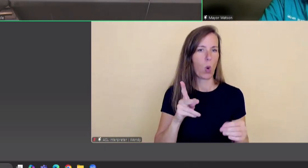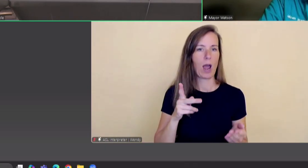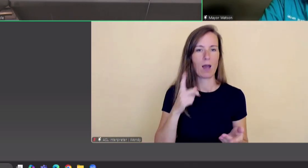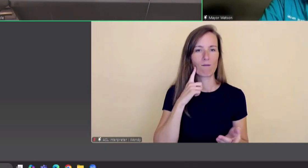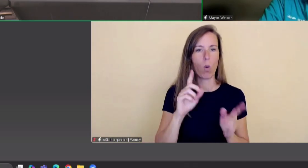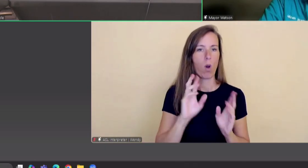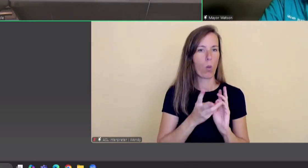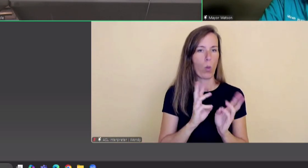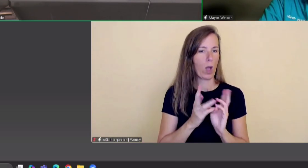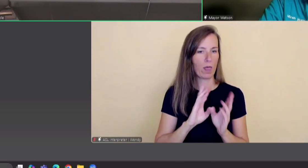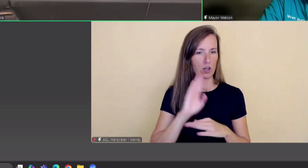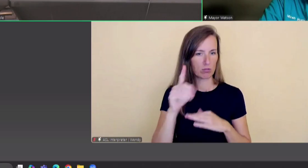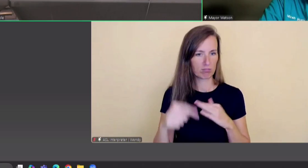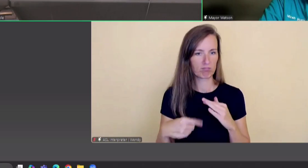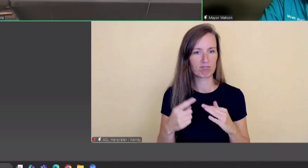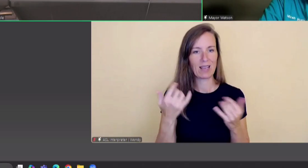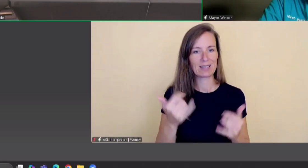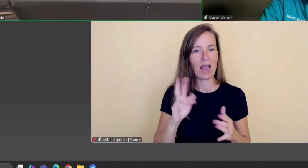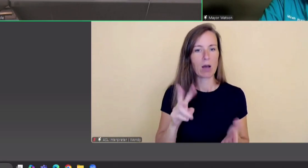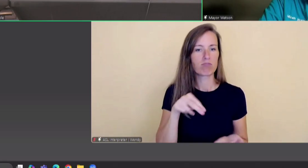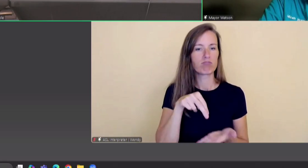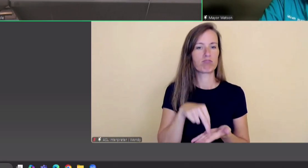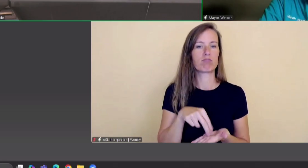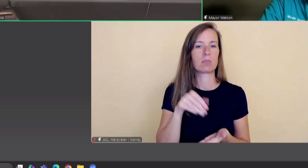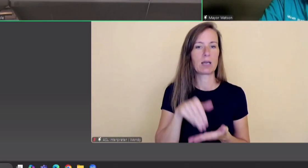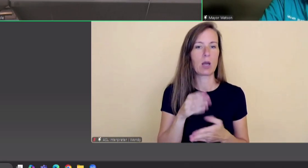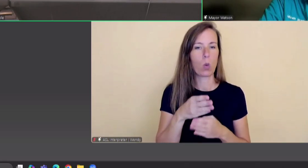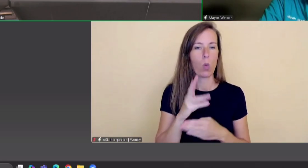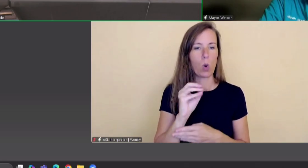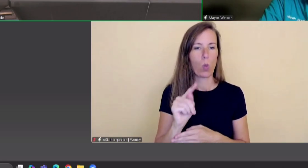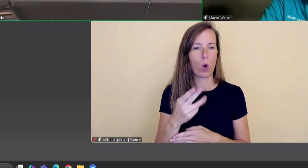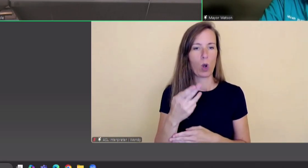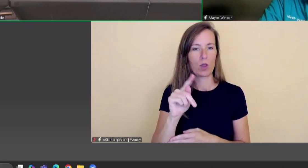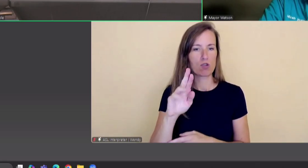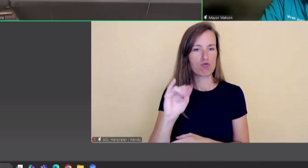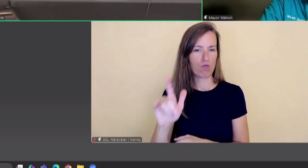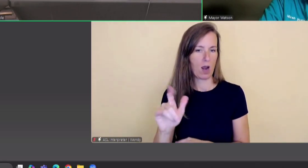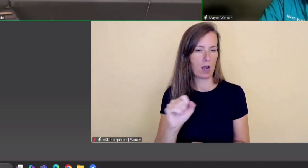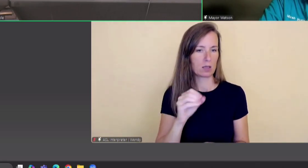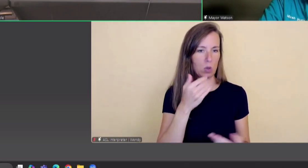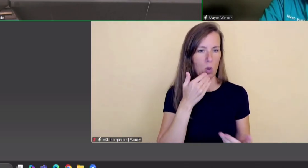thank you for that and the very quick turnaround that he did on that. Lastly,